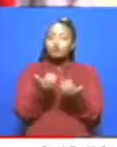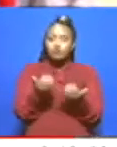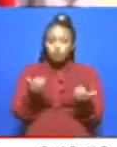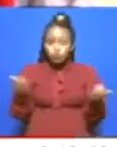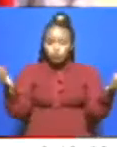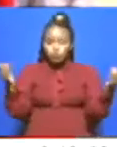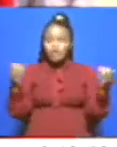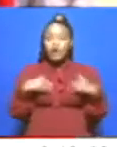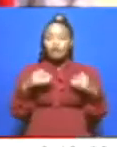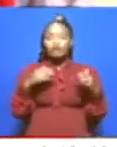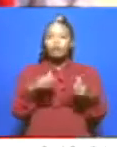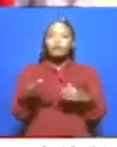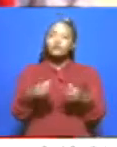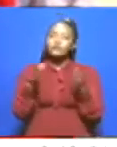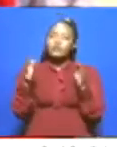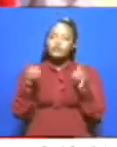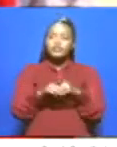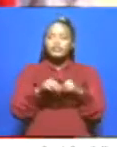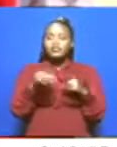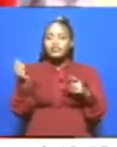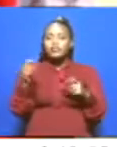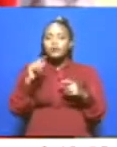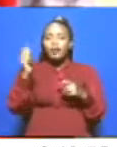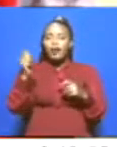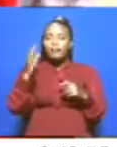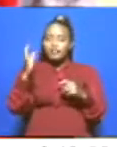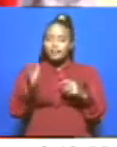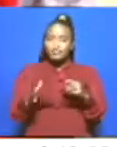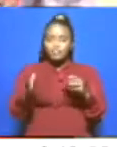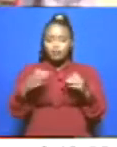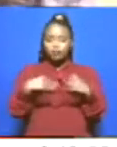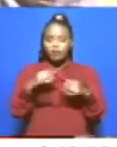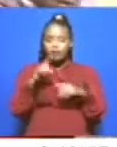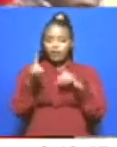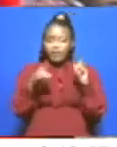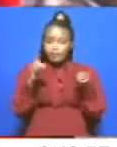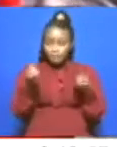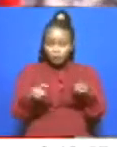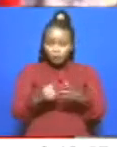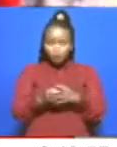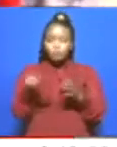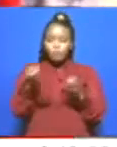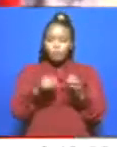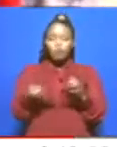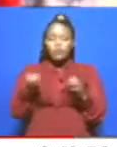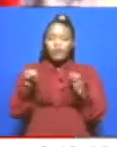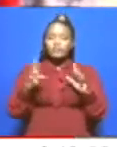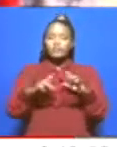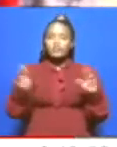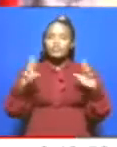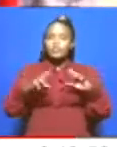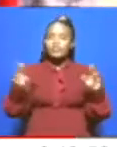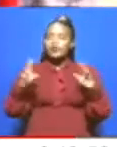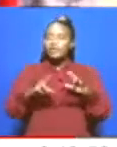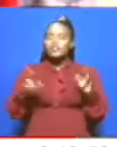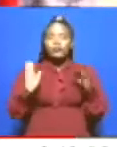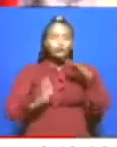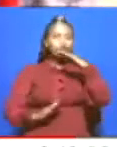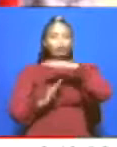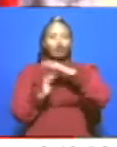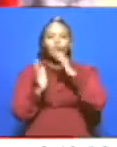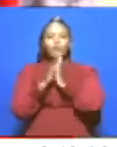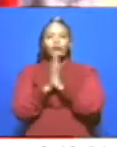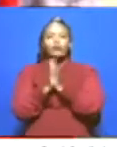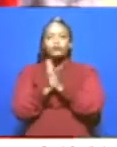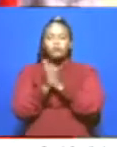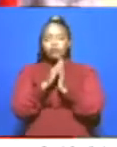Kenya wengine kwenda kukalia mitihani yao. Kwa hivyo tumejipanga na usalama ya hali ya juu